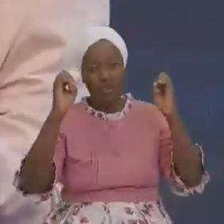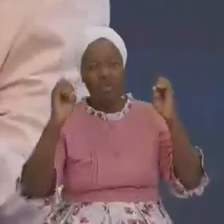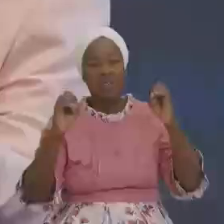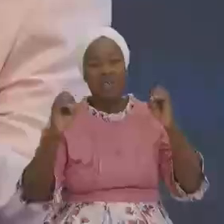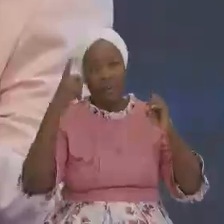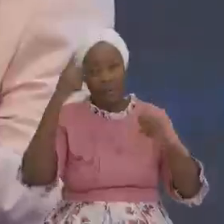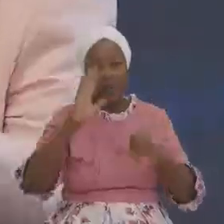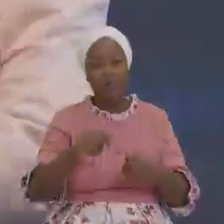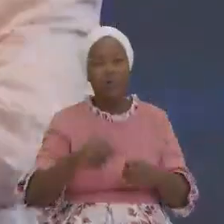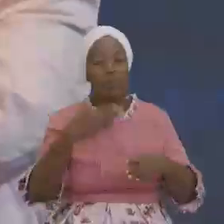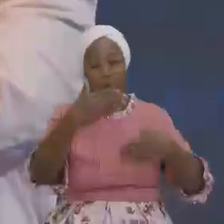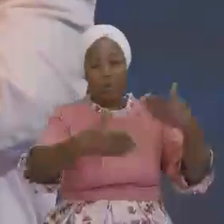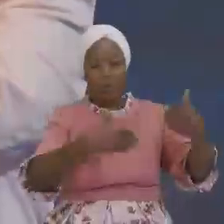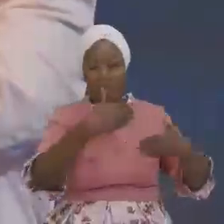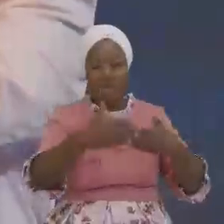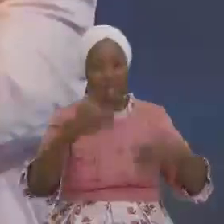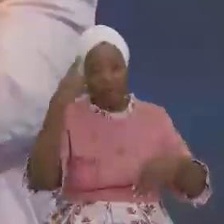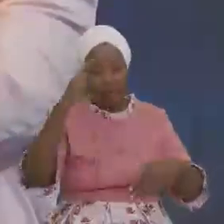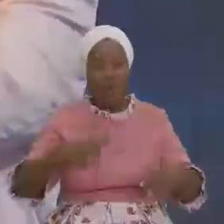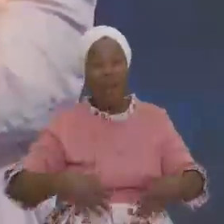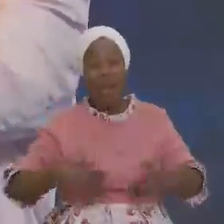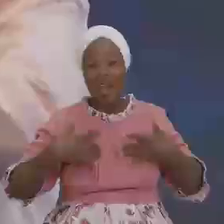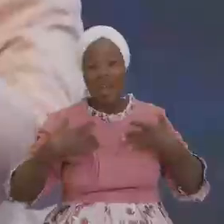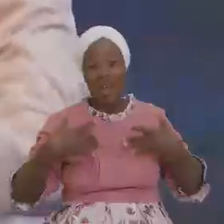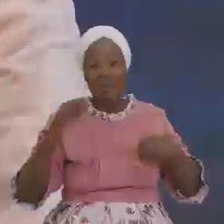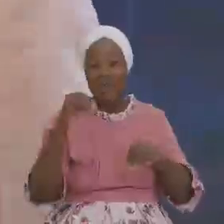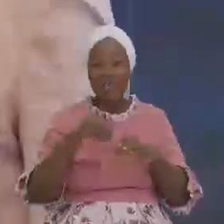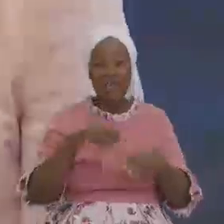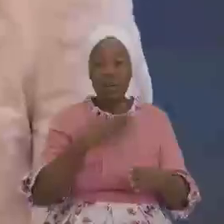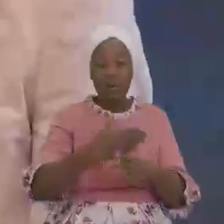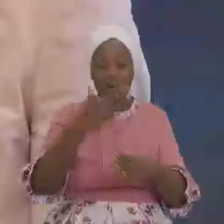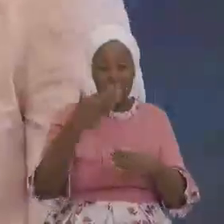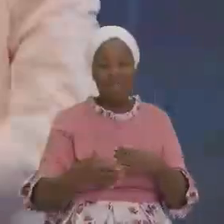your progress, for life in entirety.